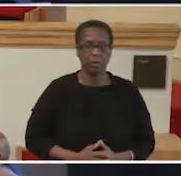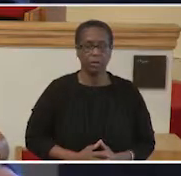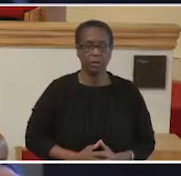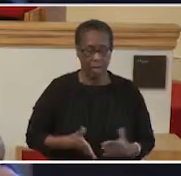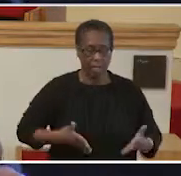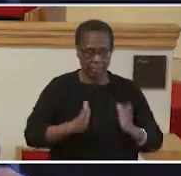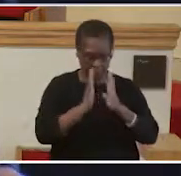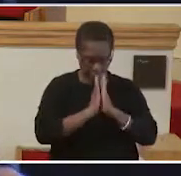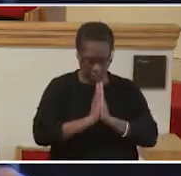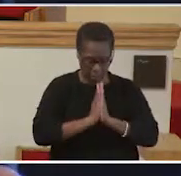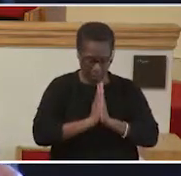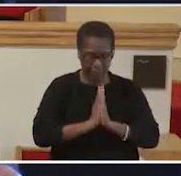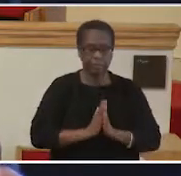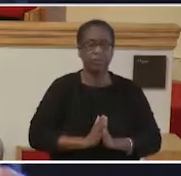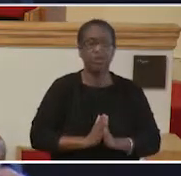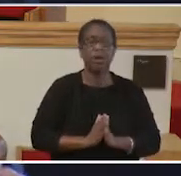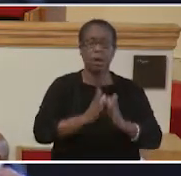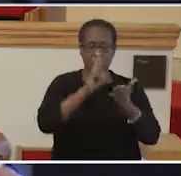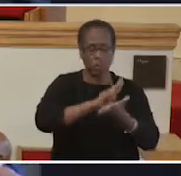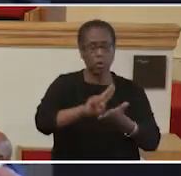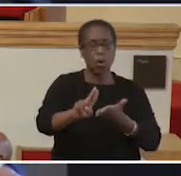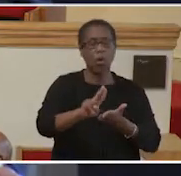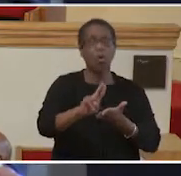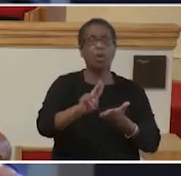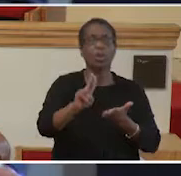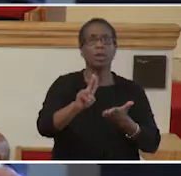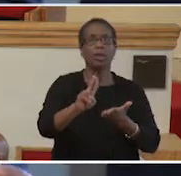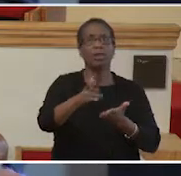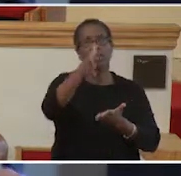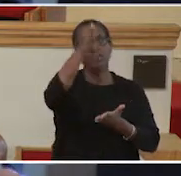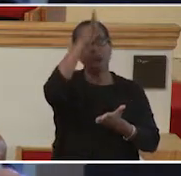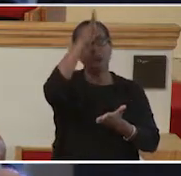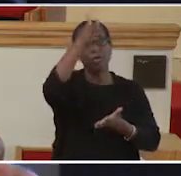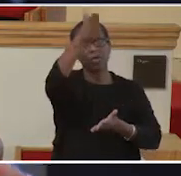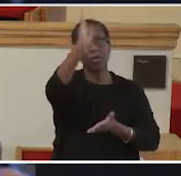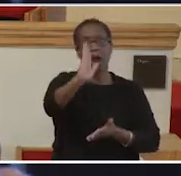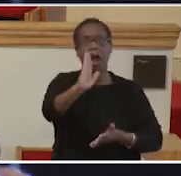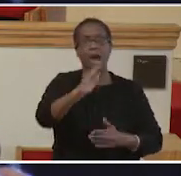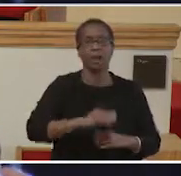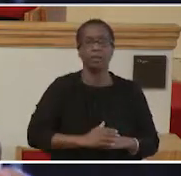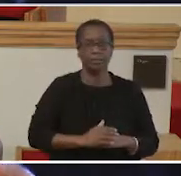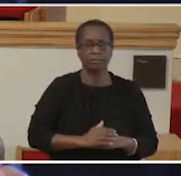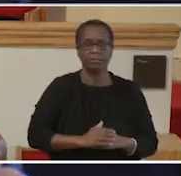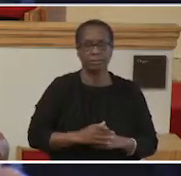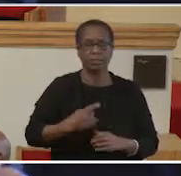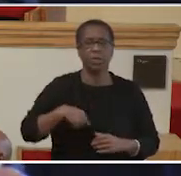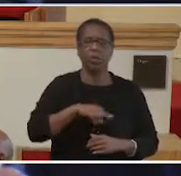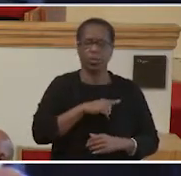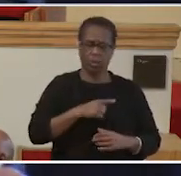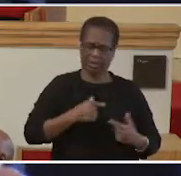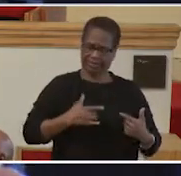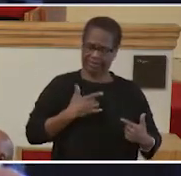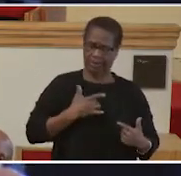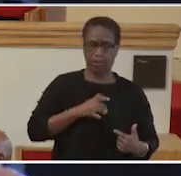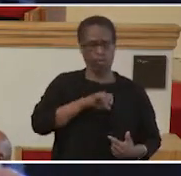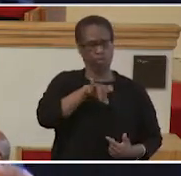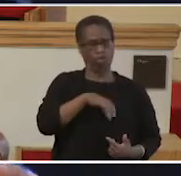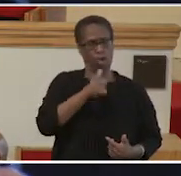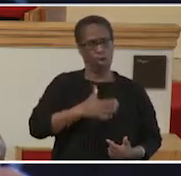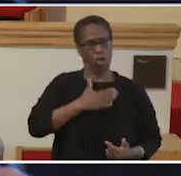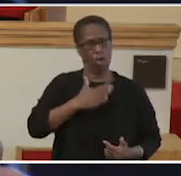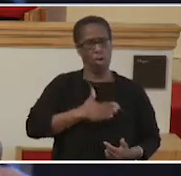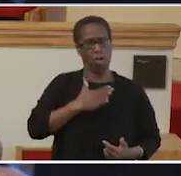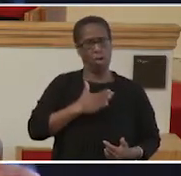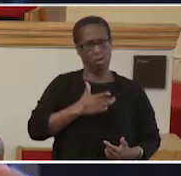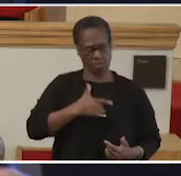Let us pray. Most holy and glorious Father God, we come to thee this morning with joy and grace on our